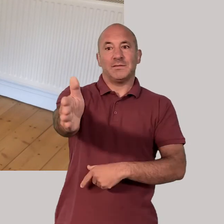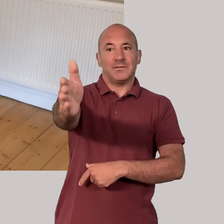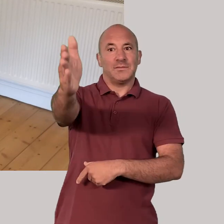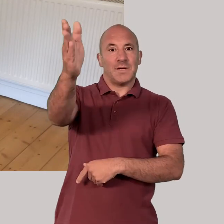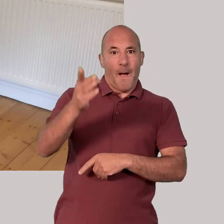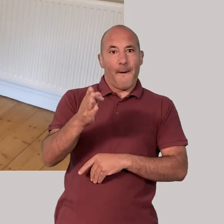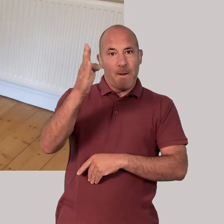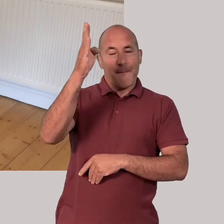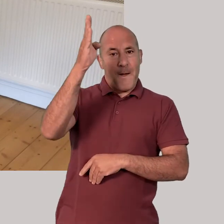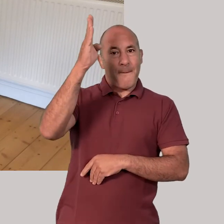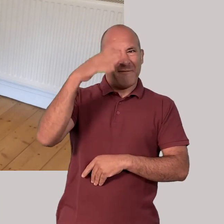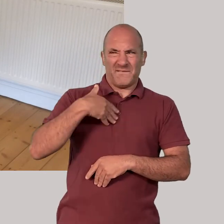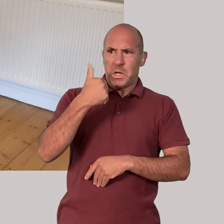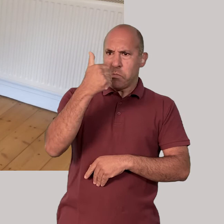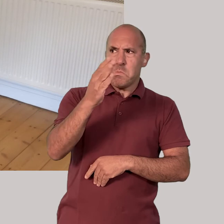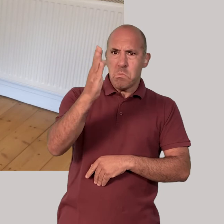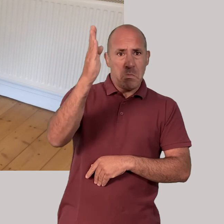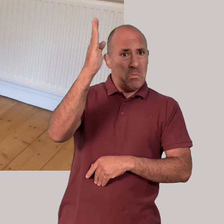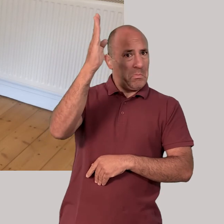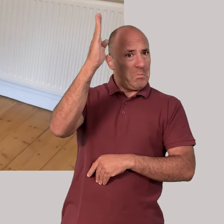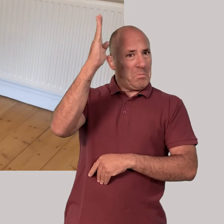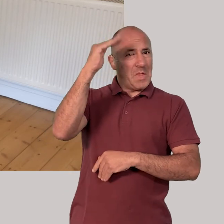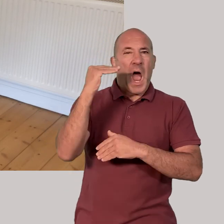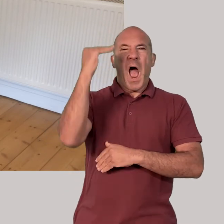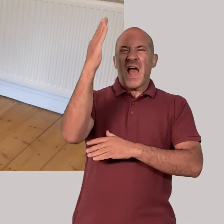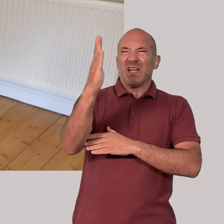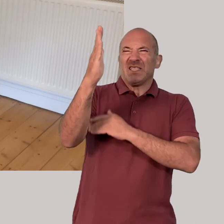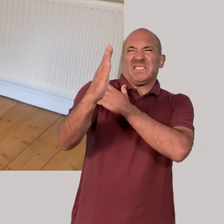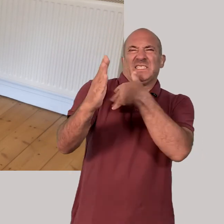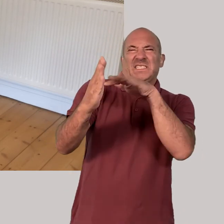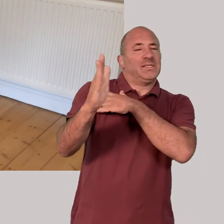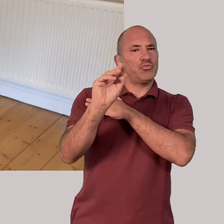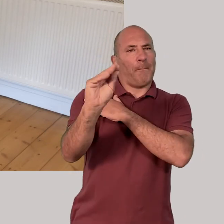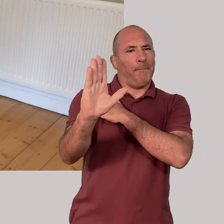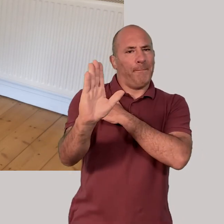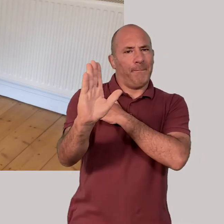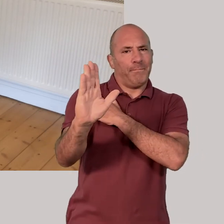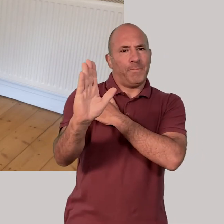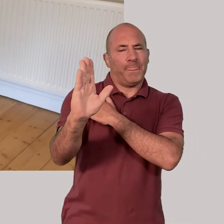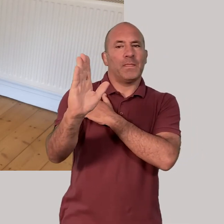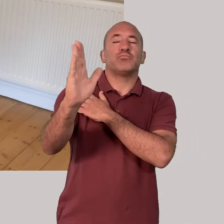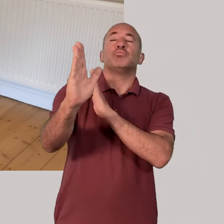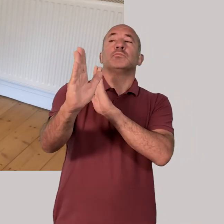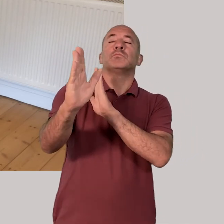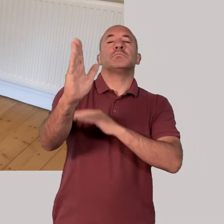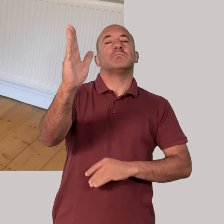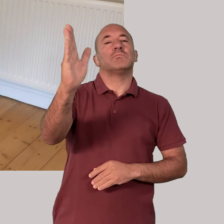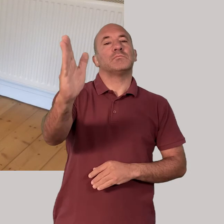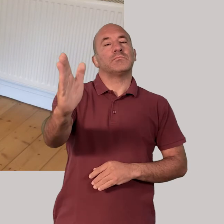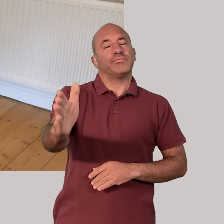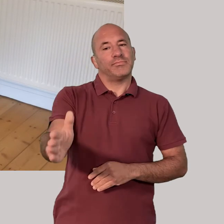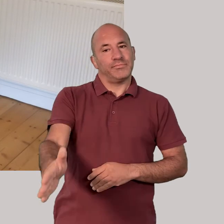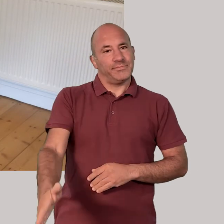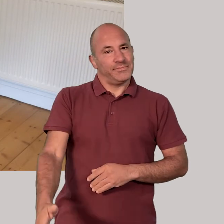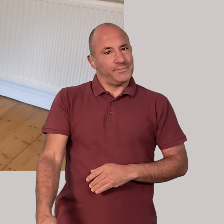to wherever it feels good for you. Don't go too high if it's a little sore around the shoulders, and then bring it back